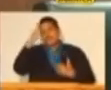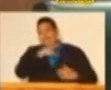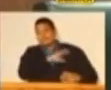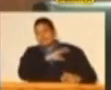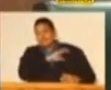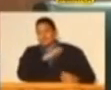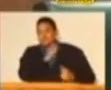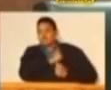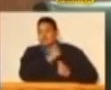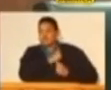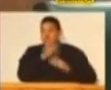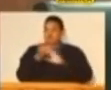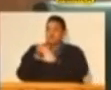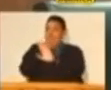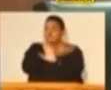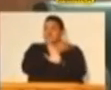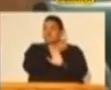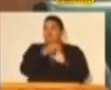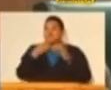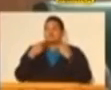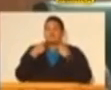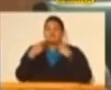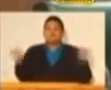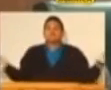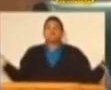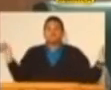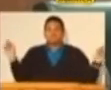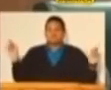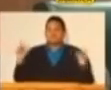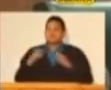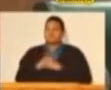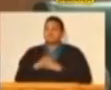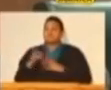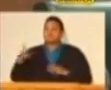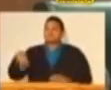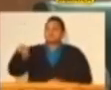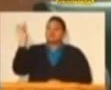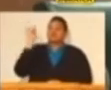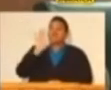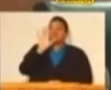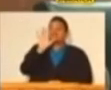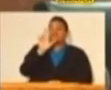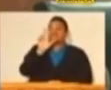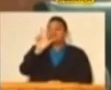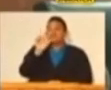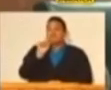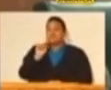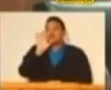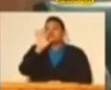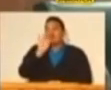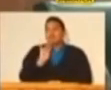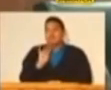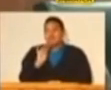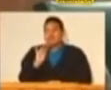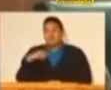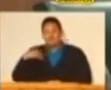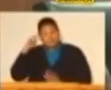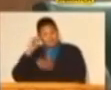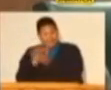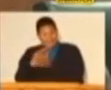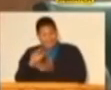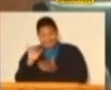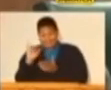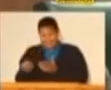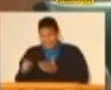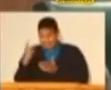forces prior to his broadcast. Finding 3.57, we believe that such